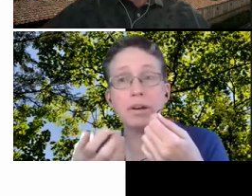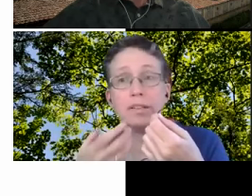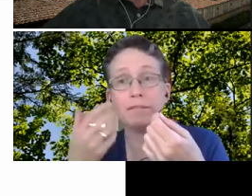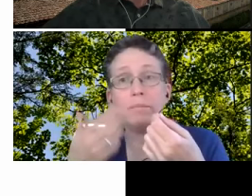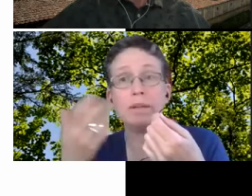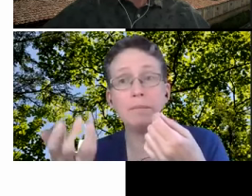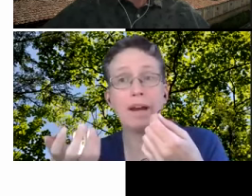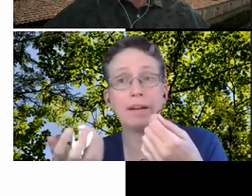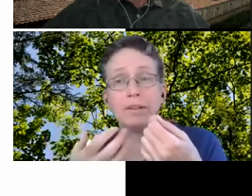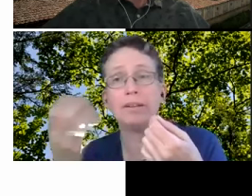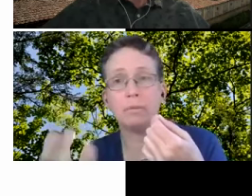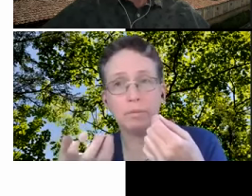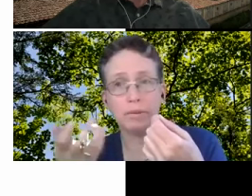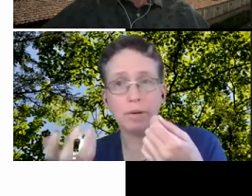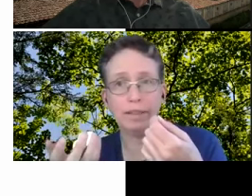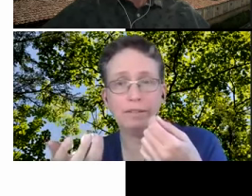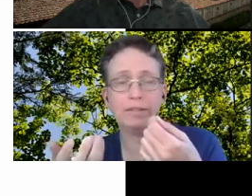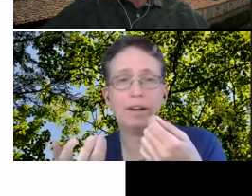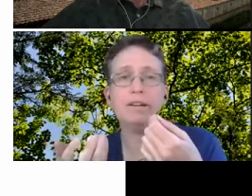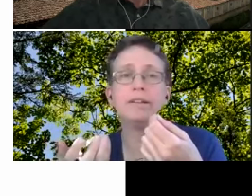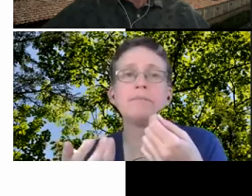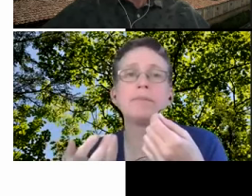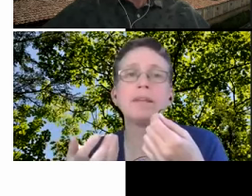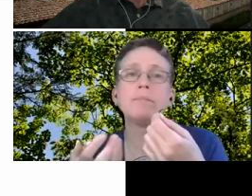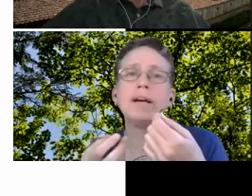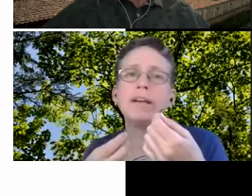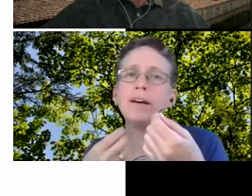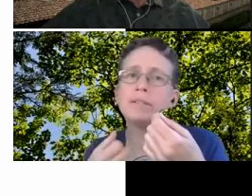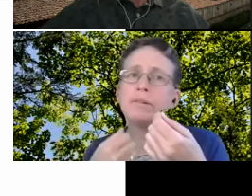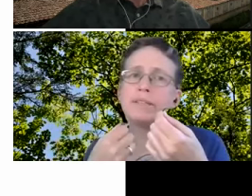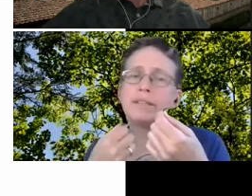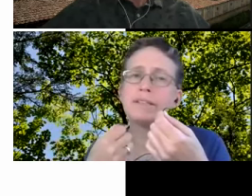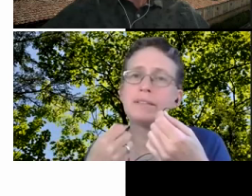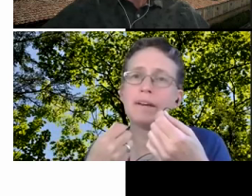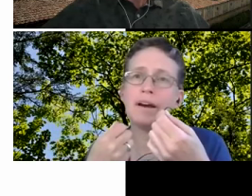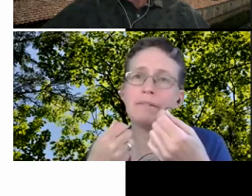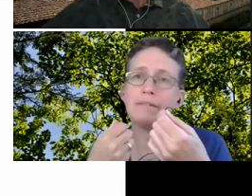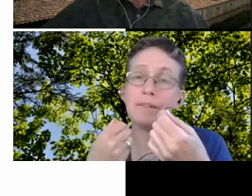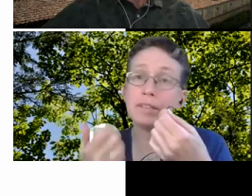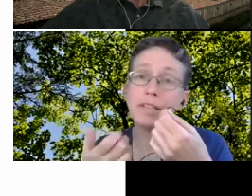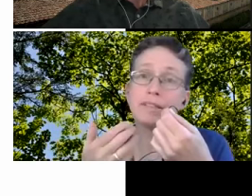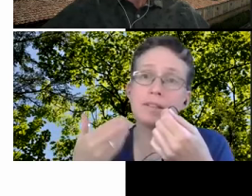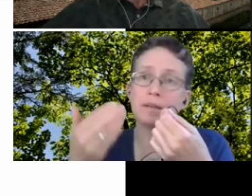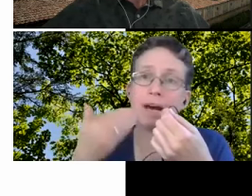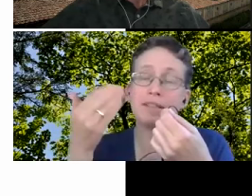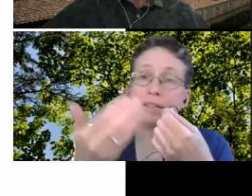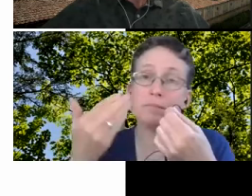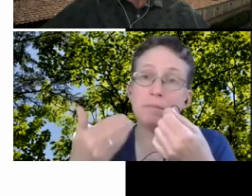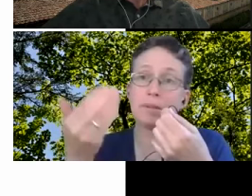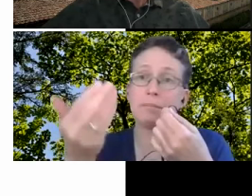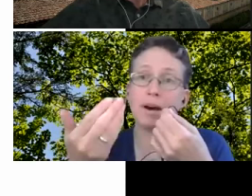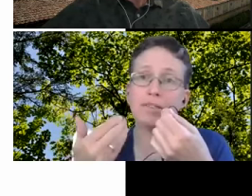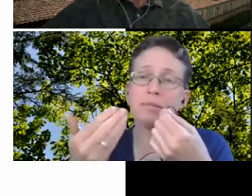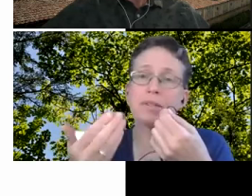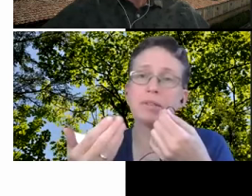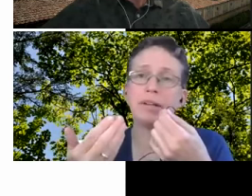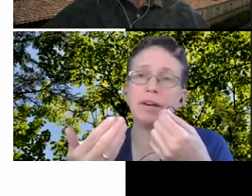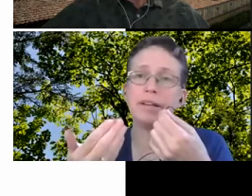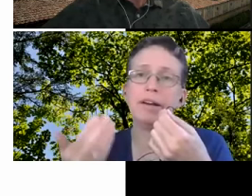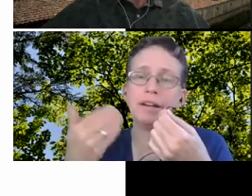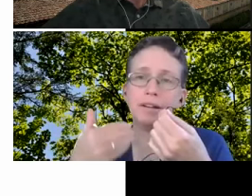potential costs of human impacts on the wildlife there, but it also increases vigilance, so the capacity for people to monitor